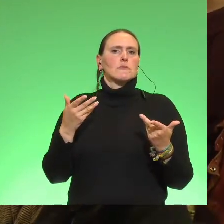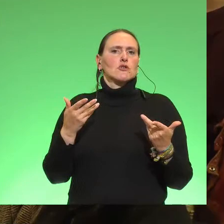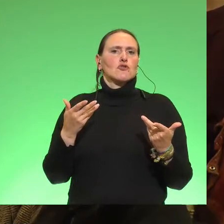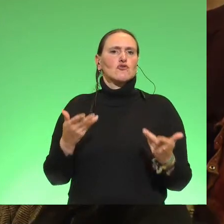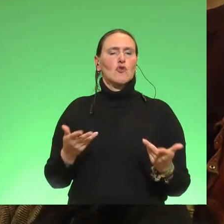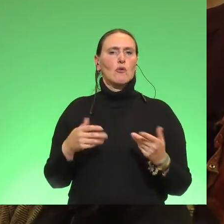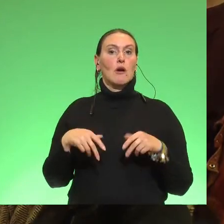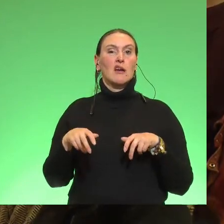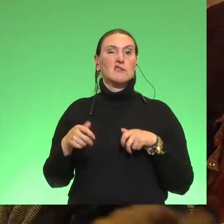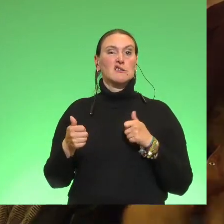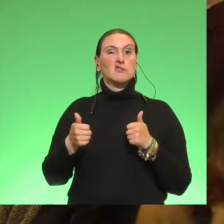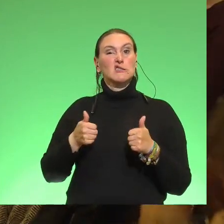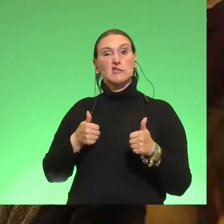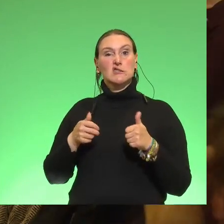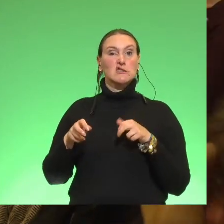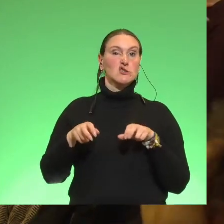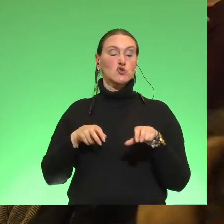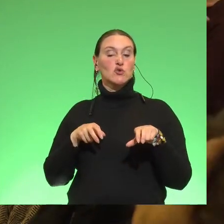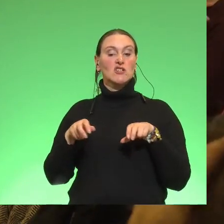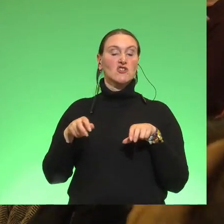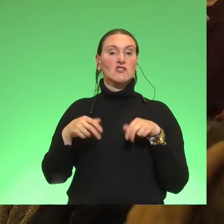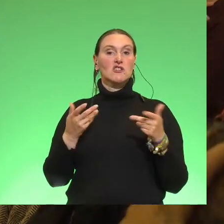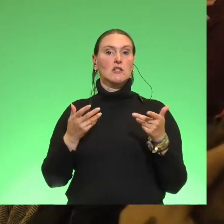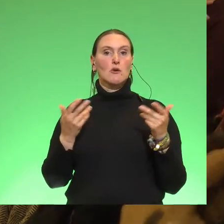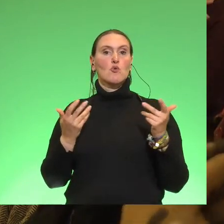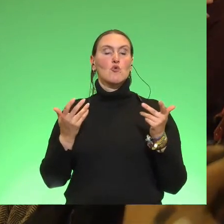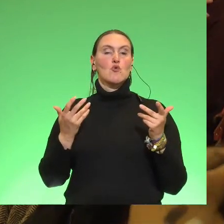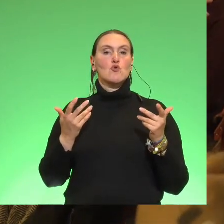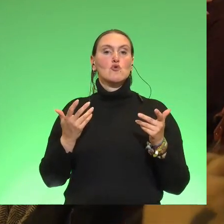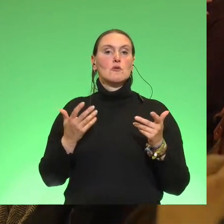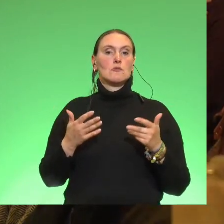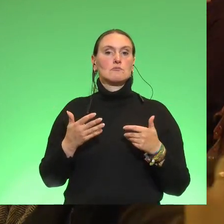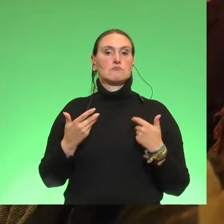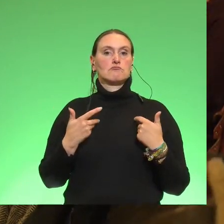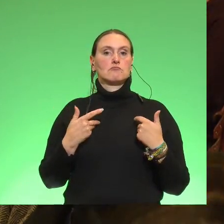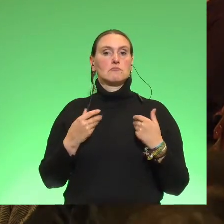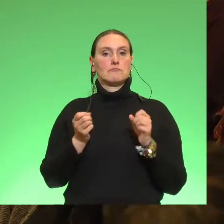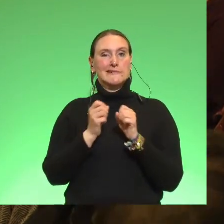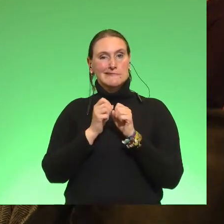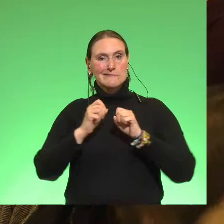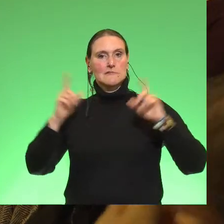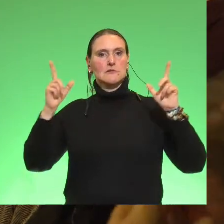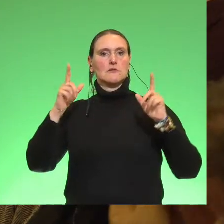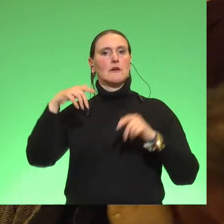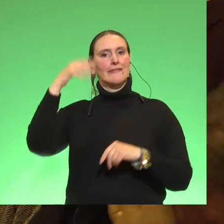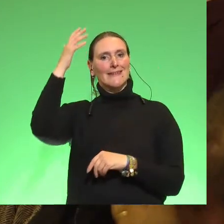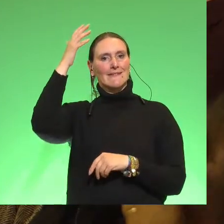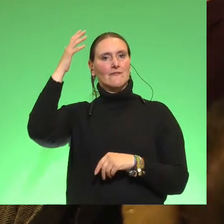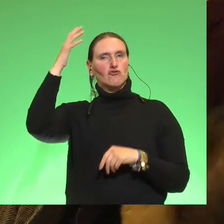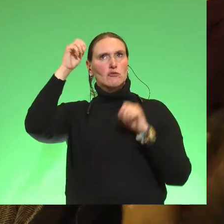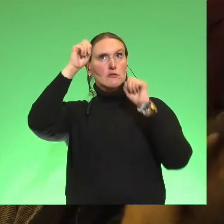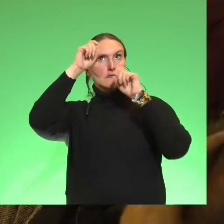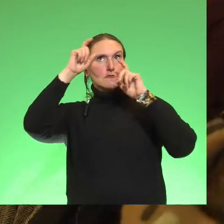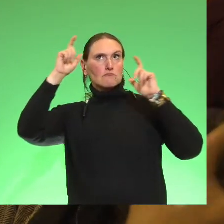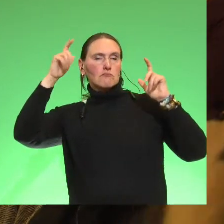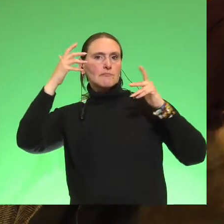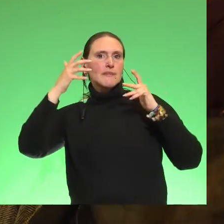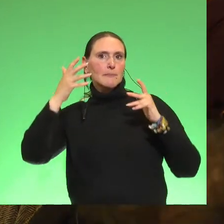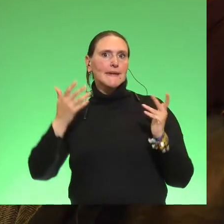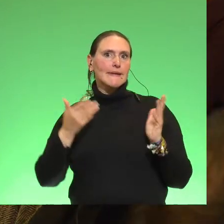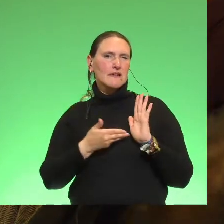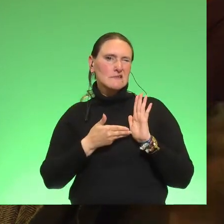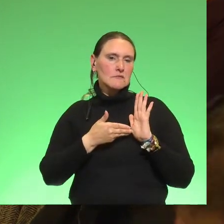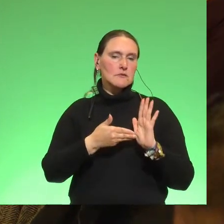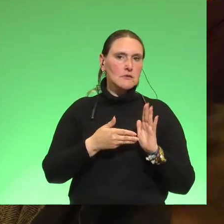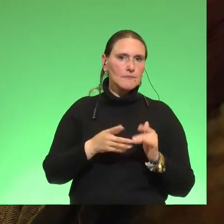terms, or whatever it is that really describes your vision, because there is this